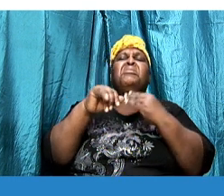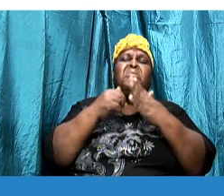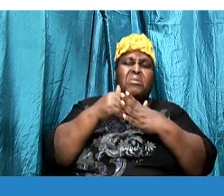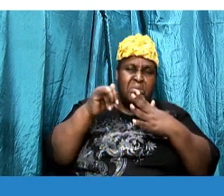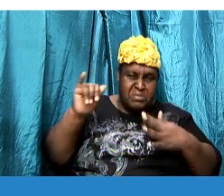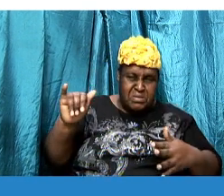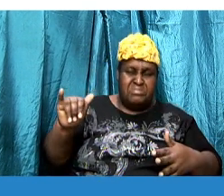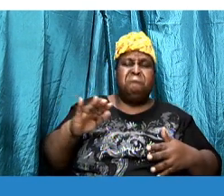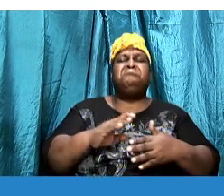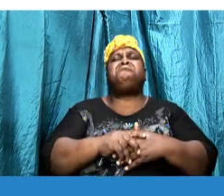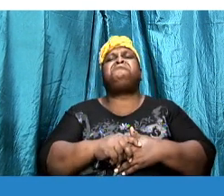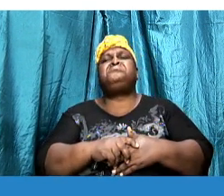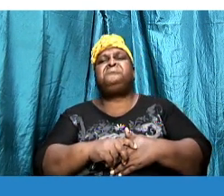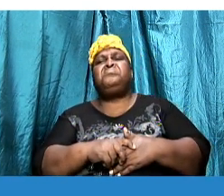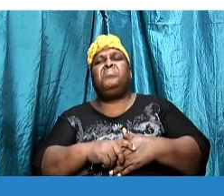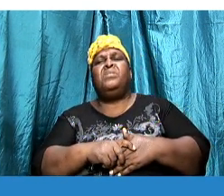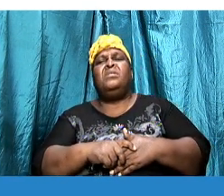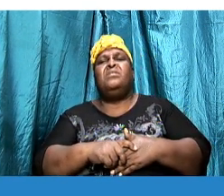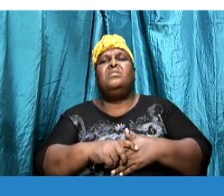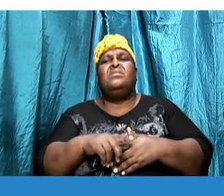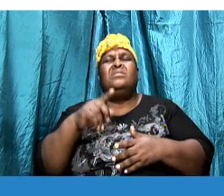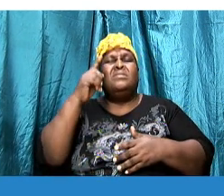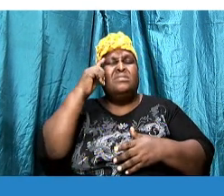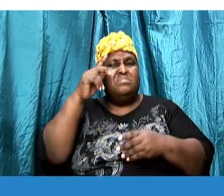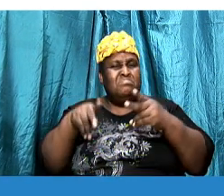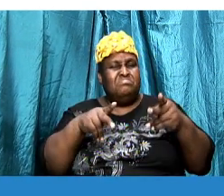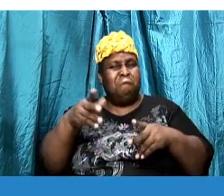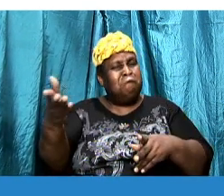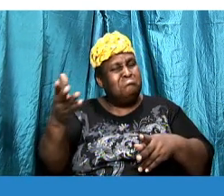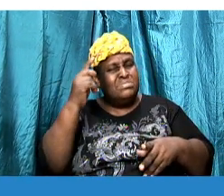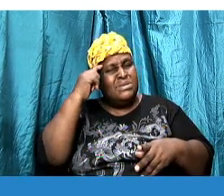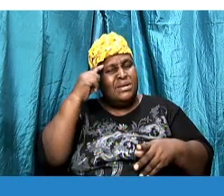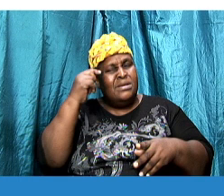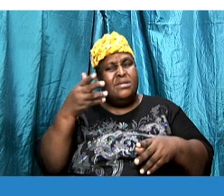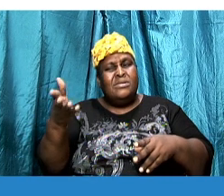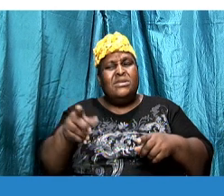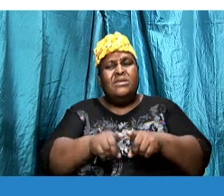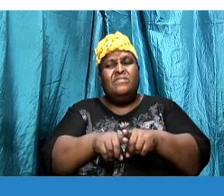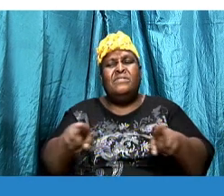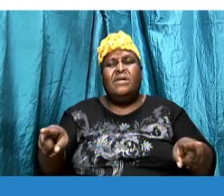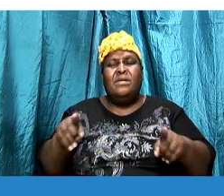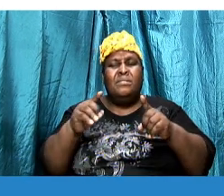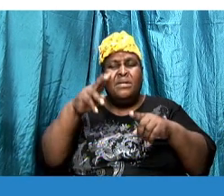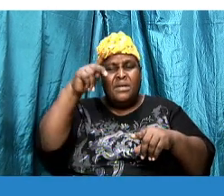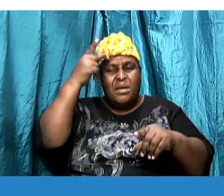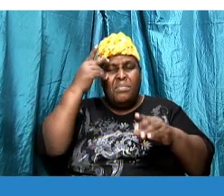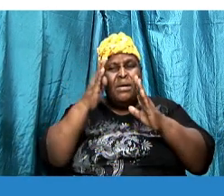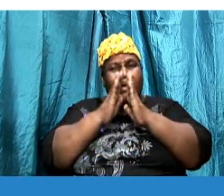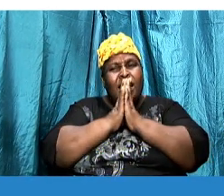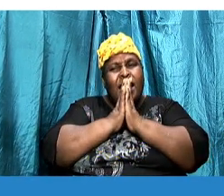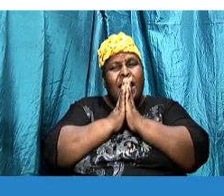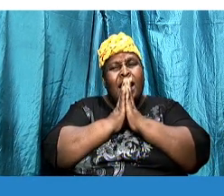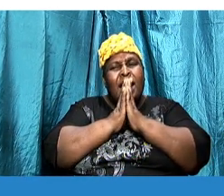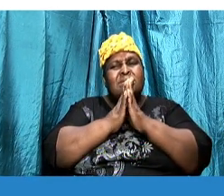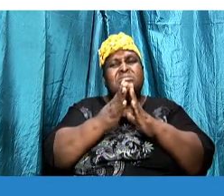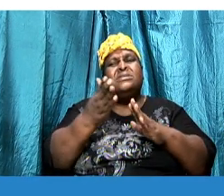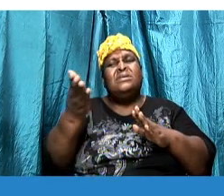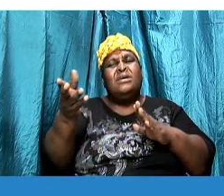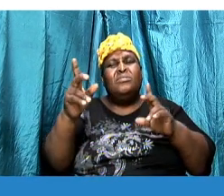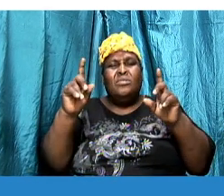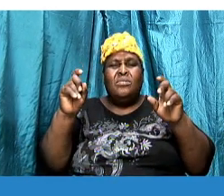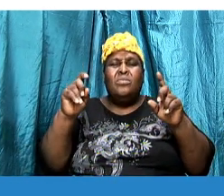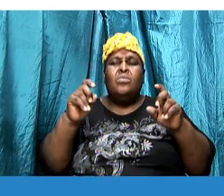that, you know, they were different. And he said, he asked them a question. He said, who makes you